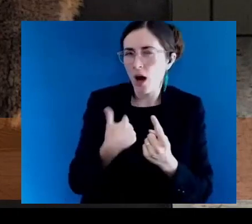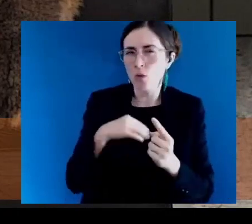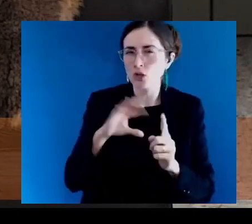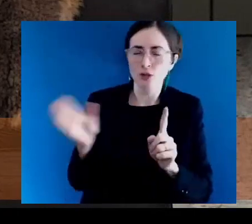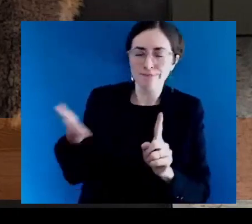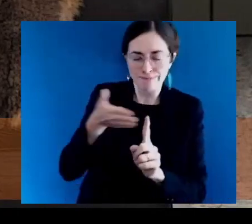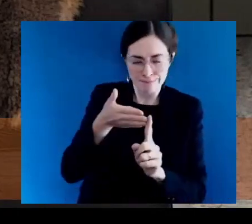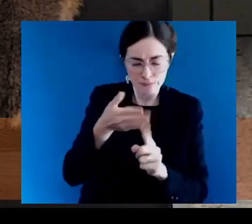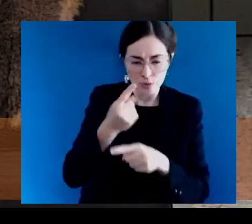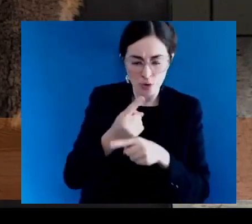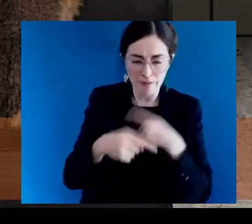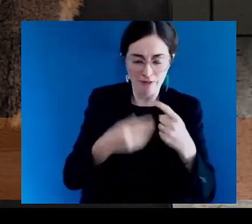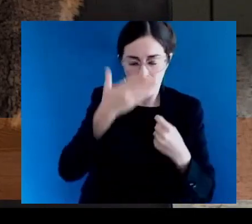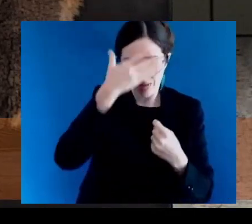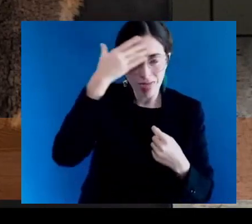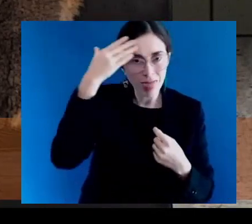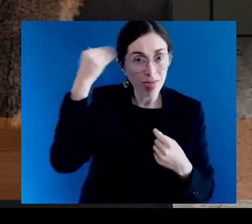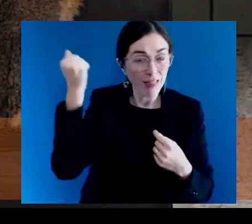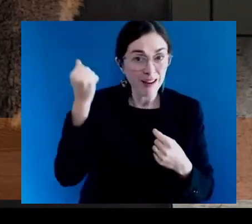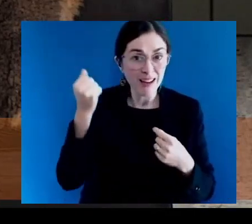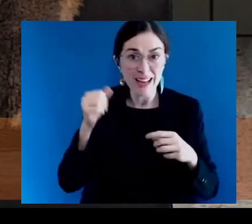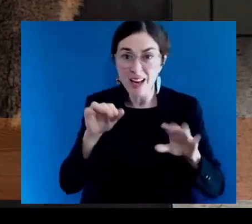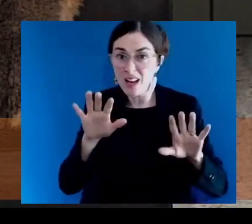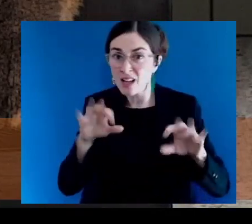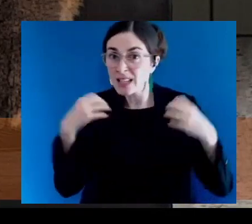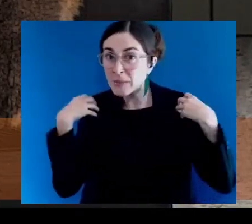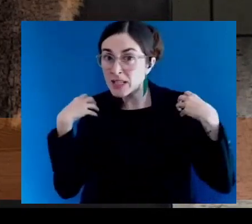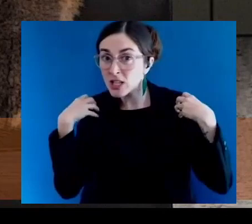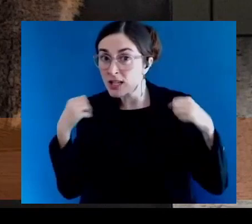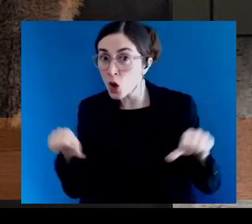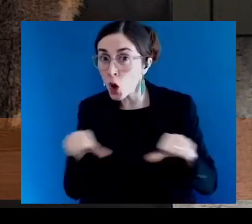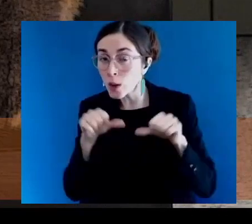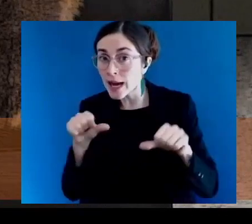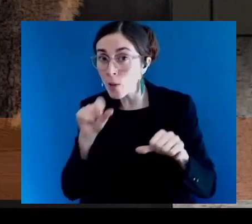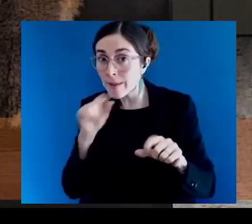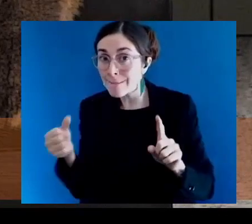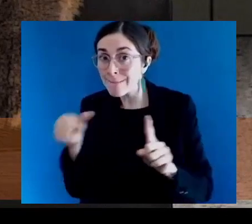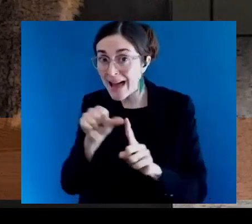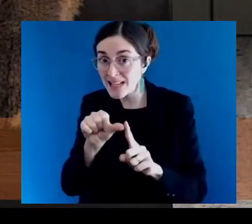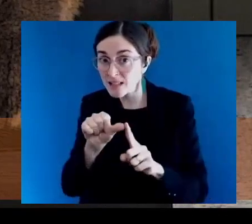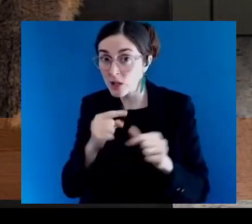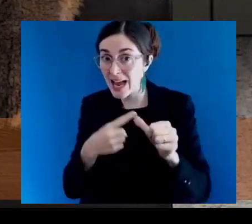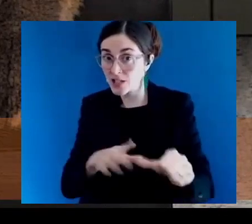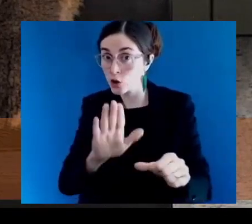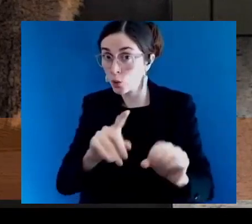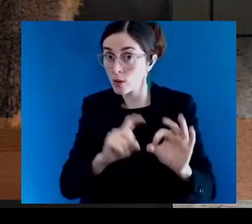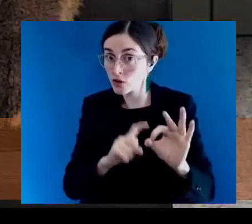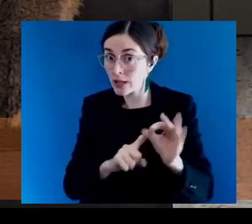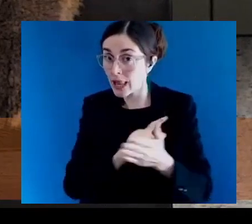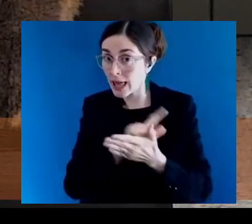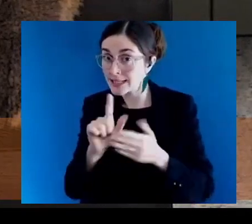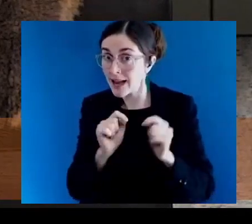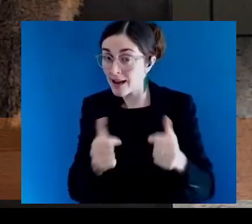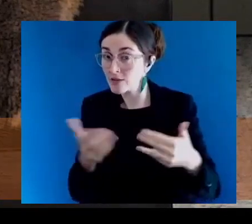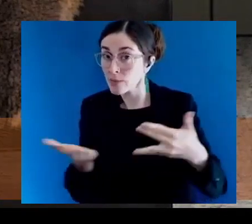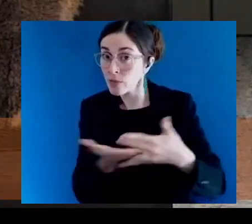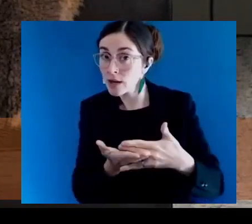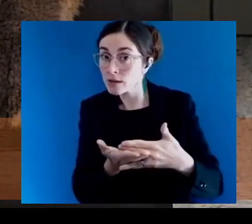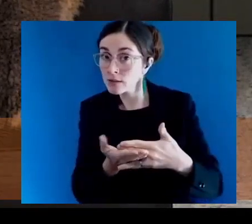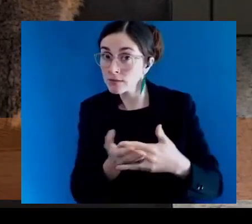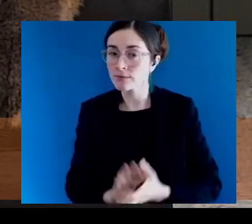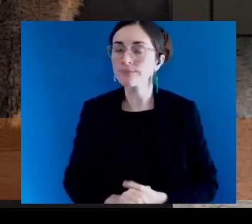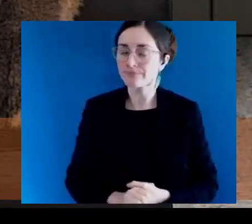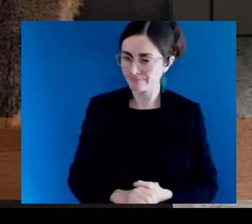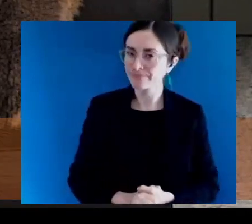before I lose it. So, Commissioner, with your permission, if we can come back to that revenue figures after the break.